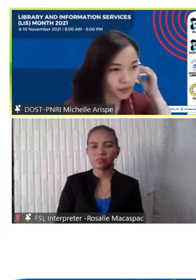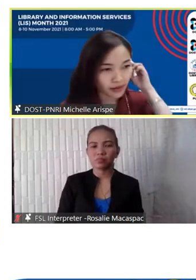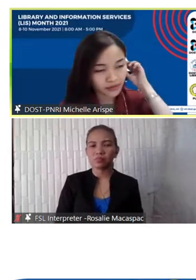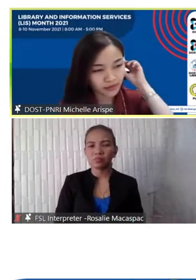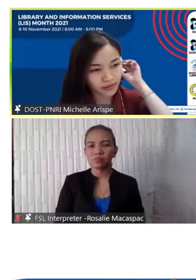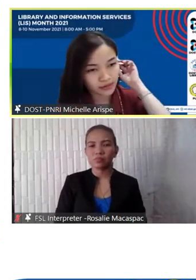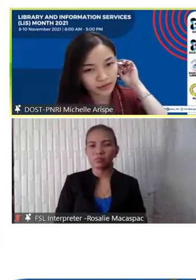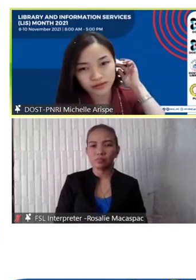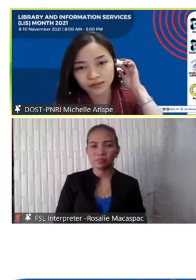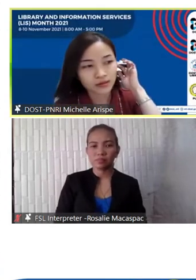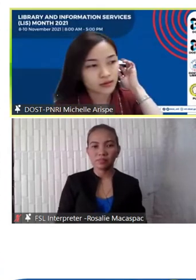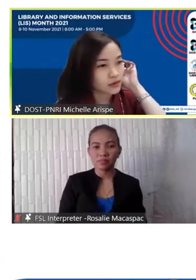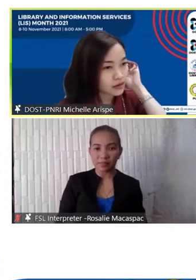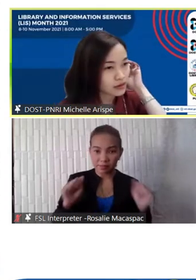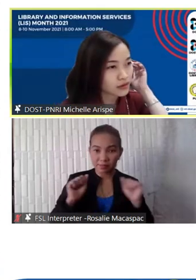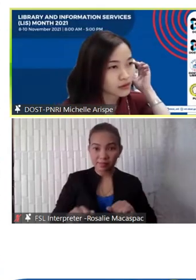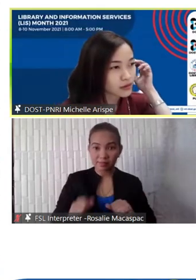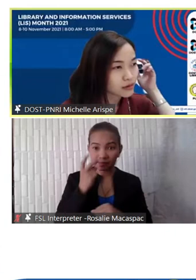Nakikita po ba?